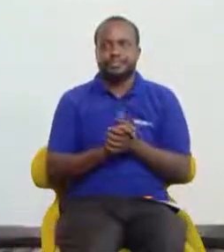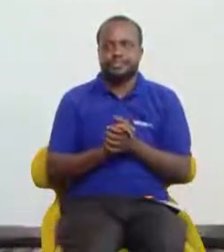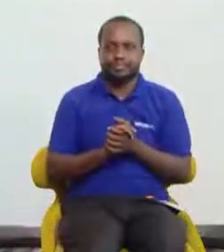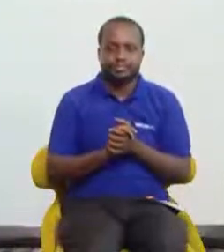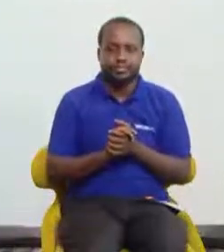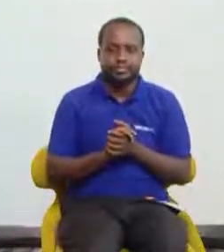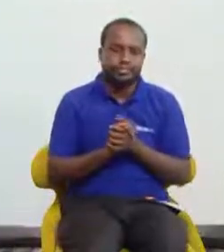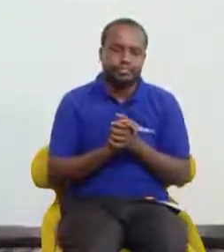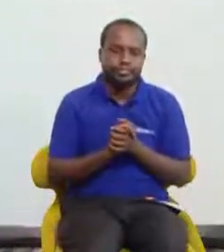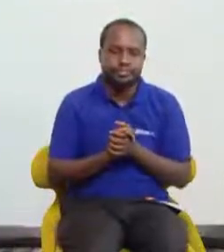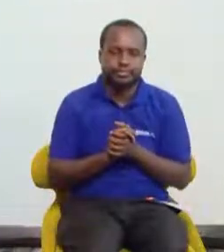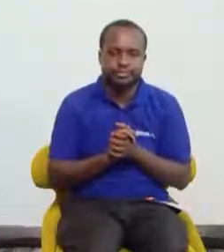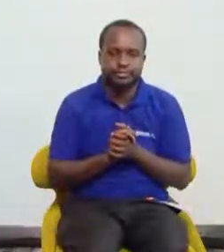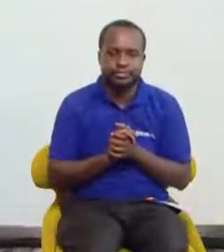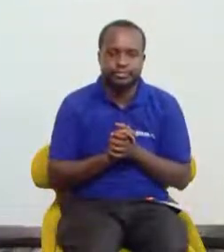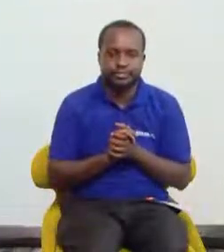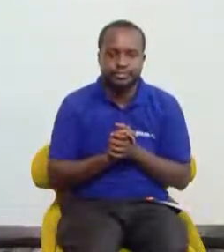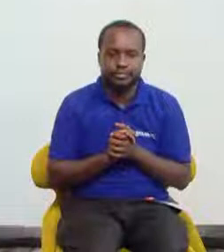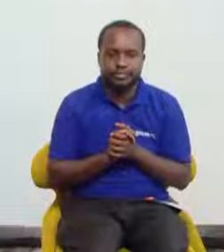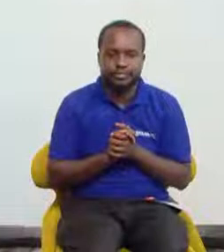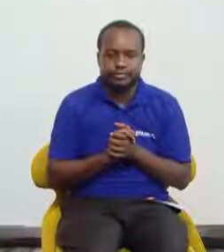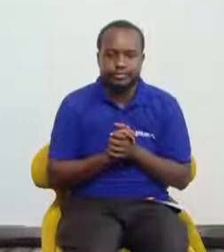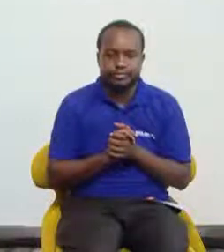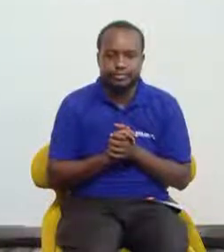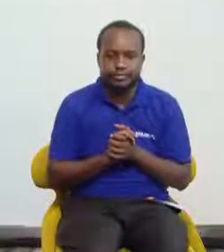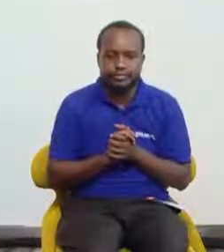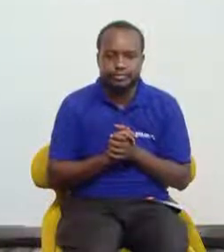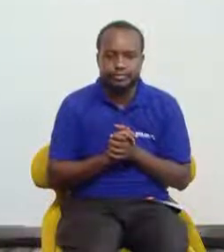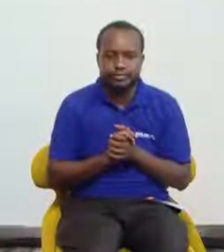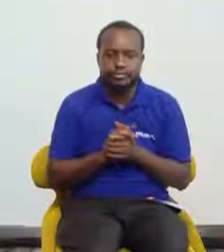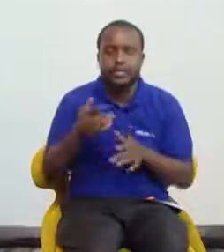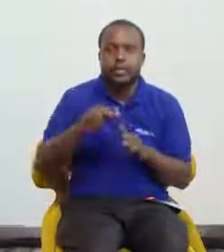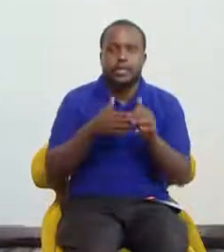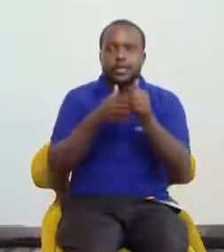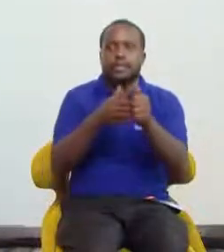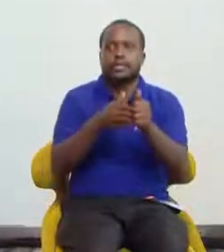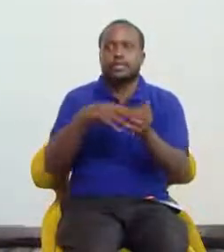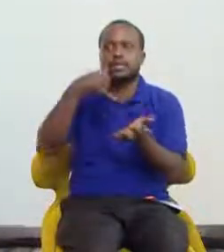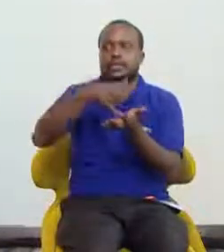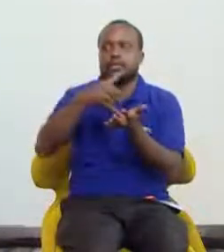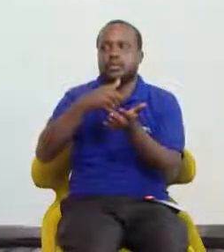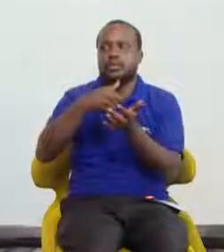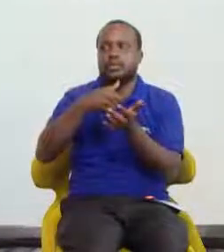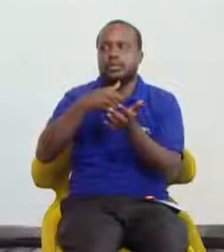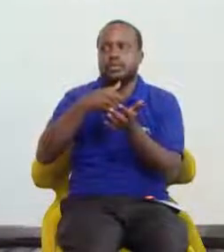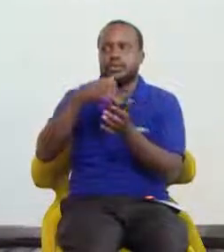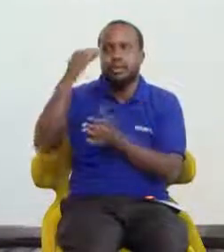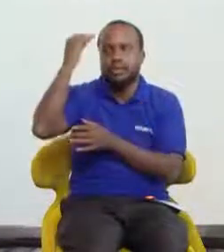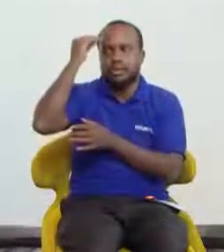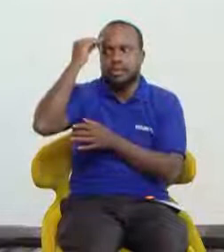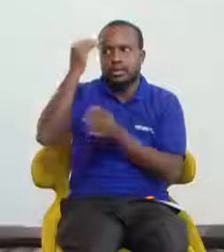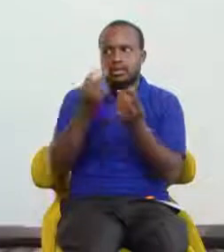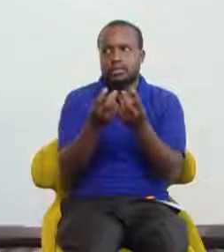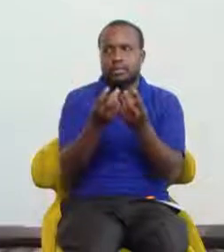that's all for now on my part of introduction. So, well, we are leading the inclusive education panel,